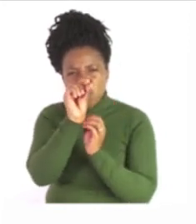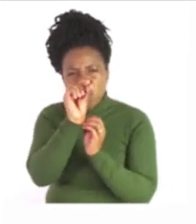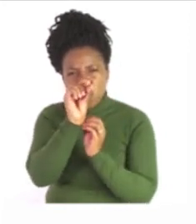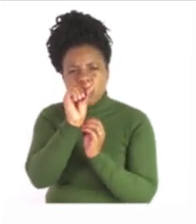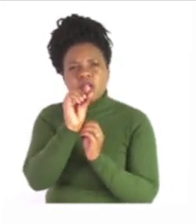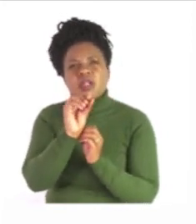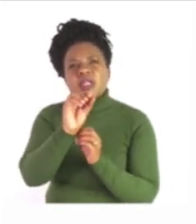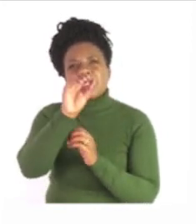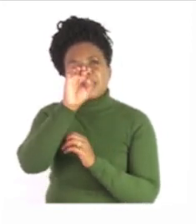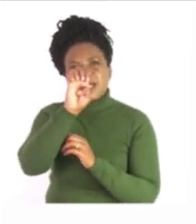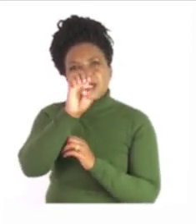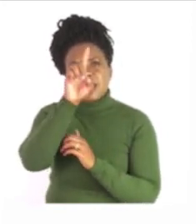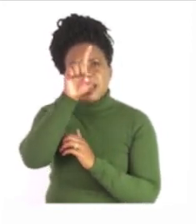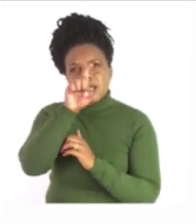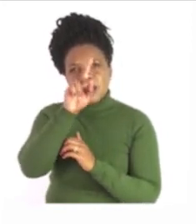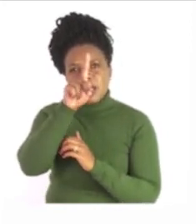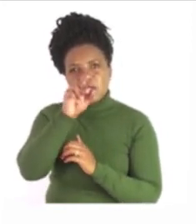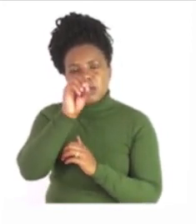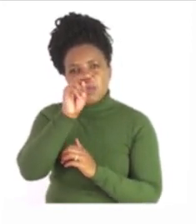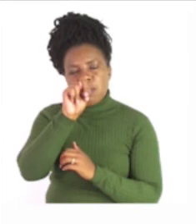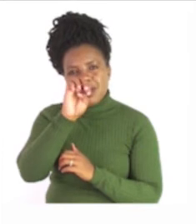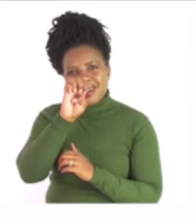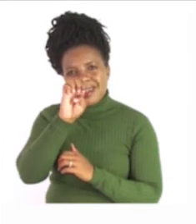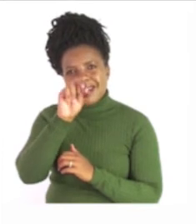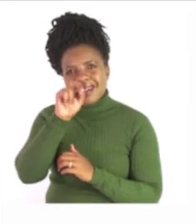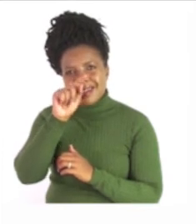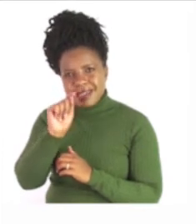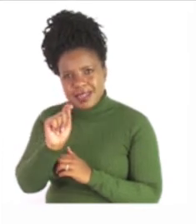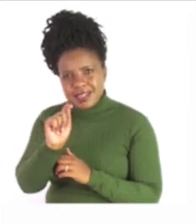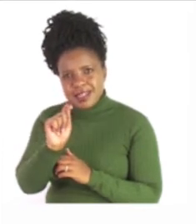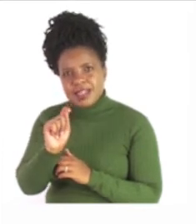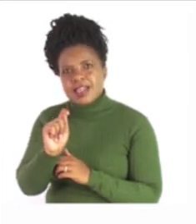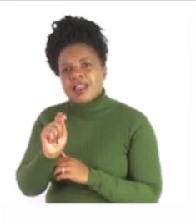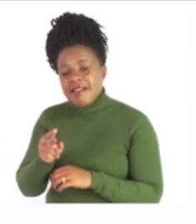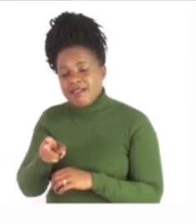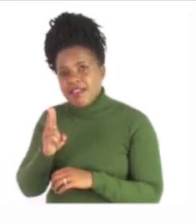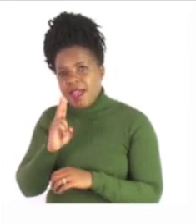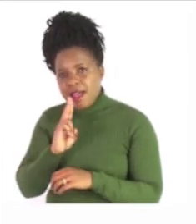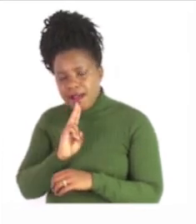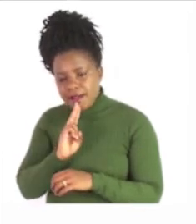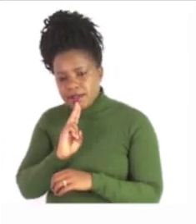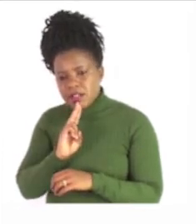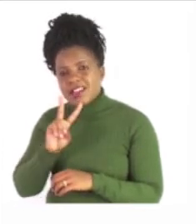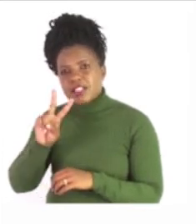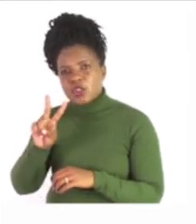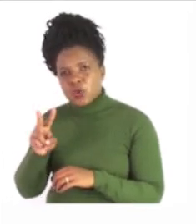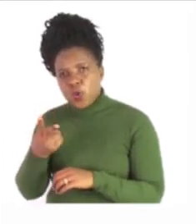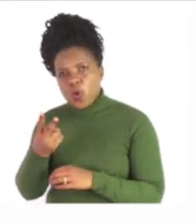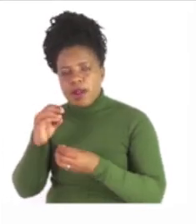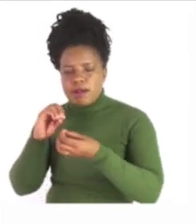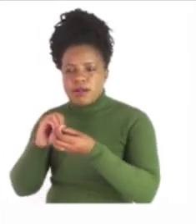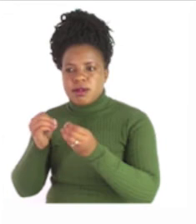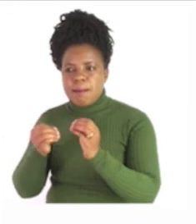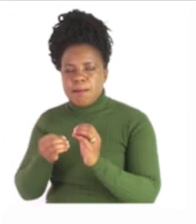the base number there is 3, the exponent or the power is 2, and the square number is 9, or